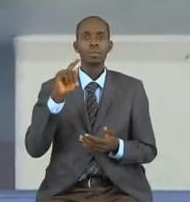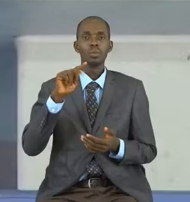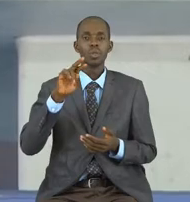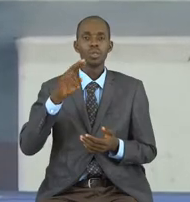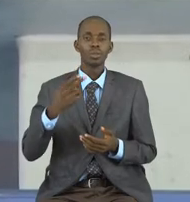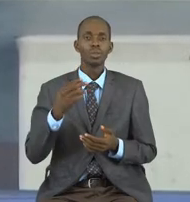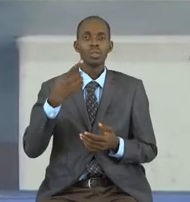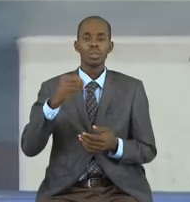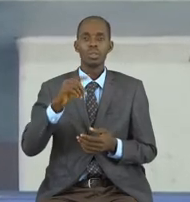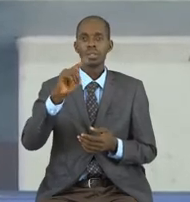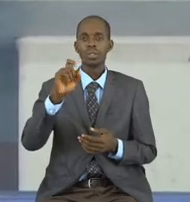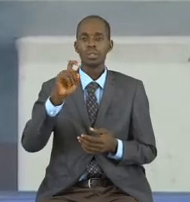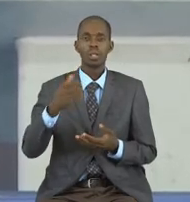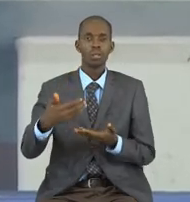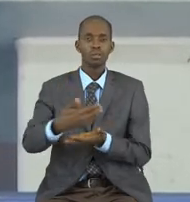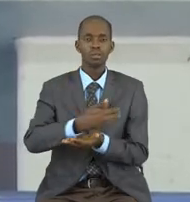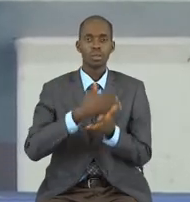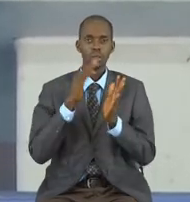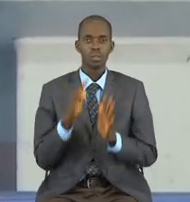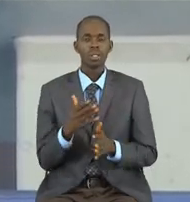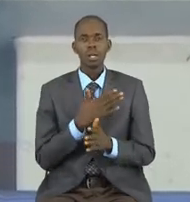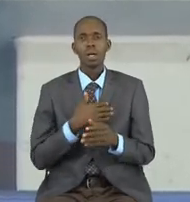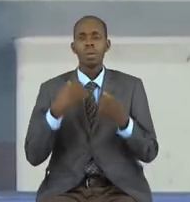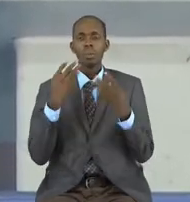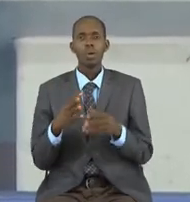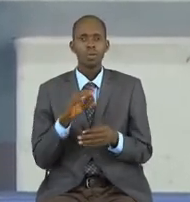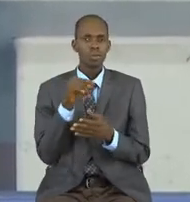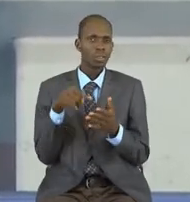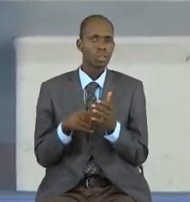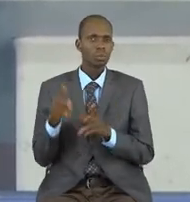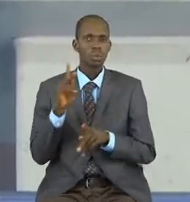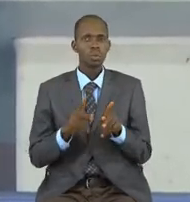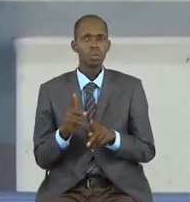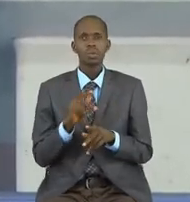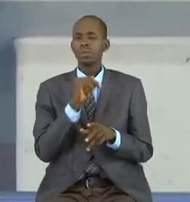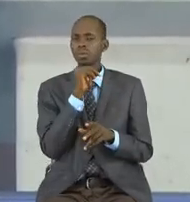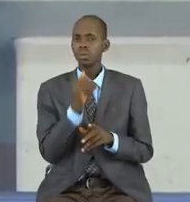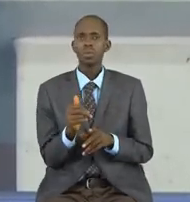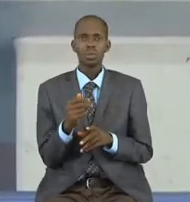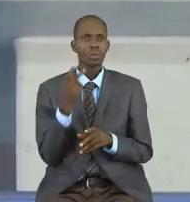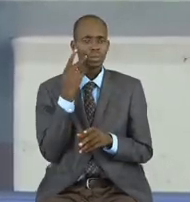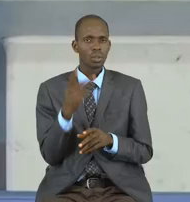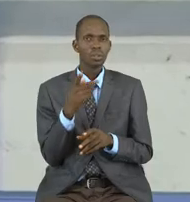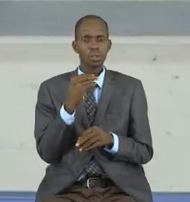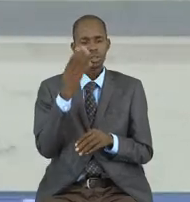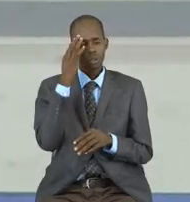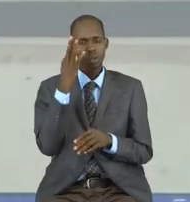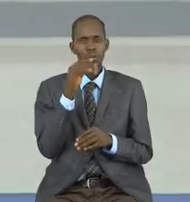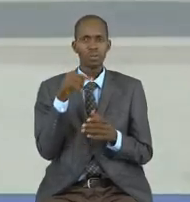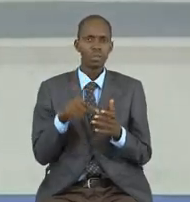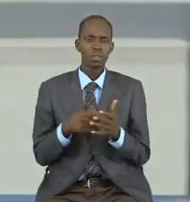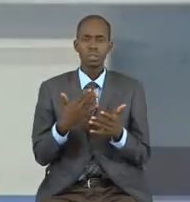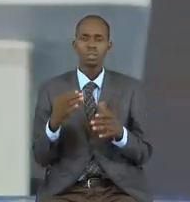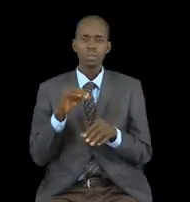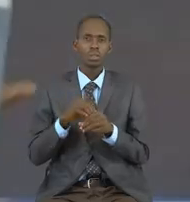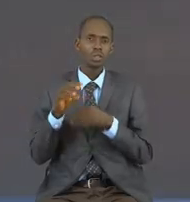us here. And many of those people, they didn't have the knowledge of the things of the world. Many of them did not even go